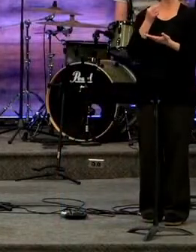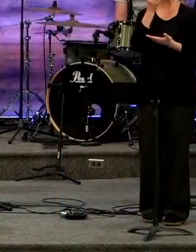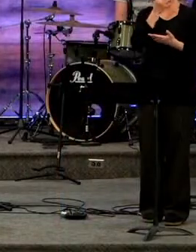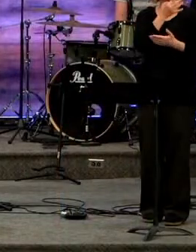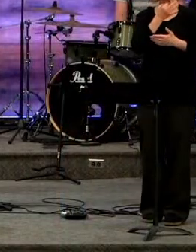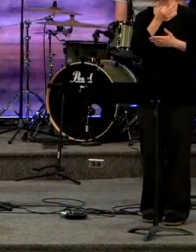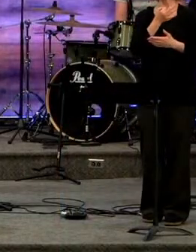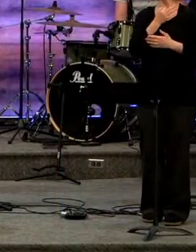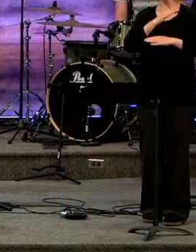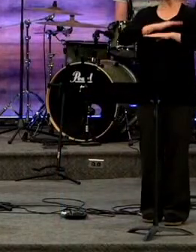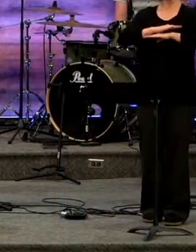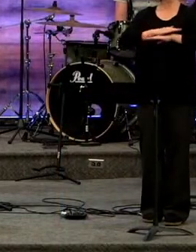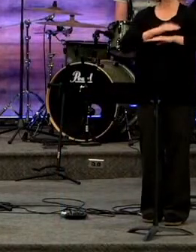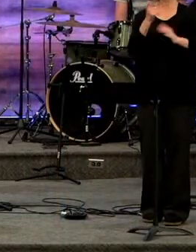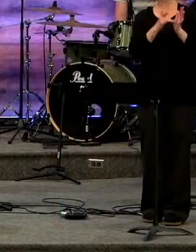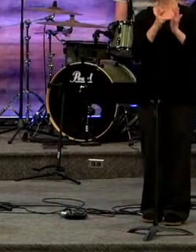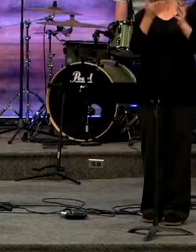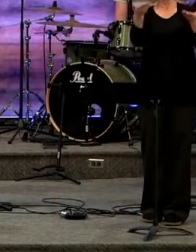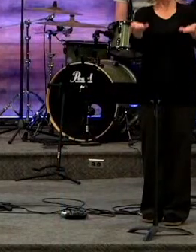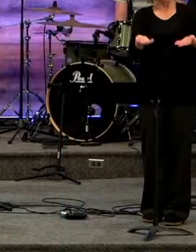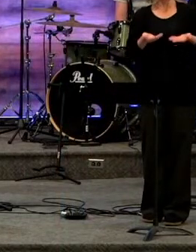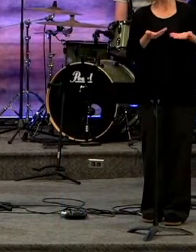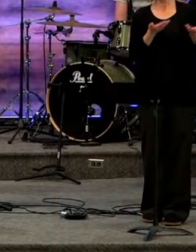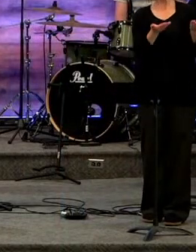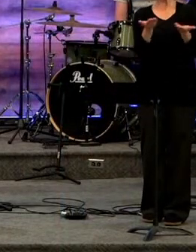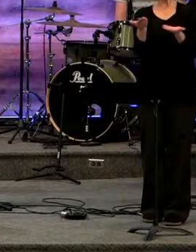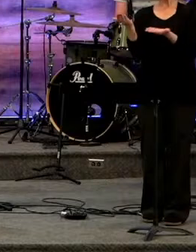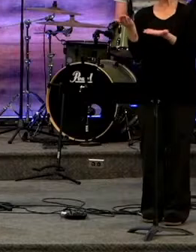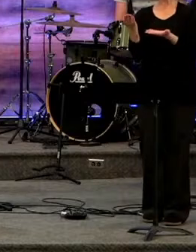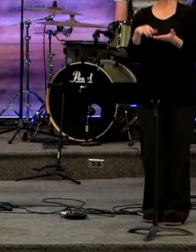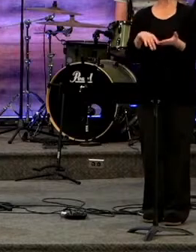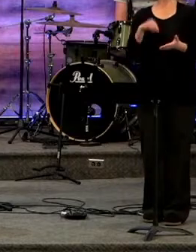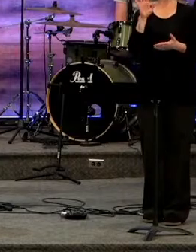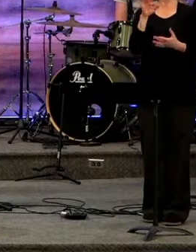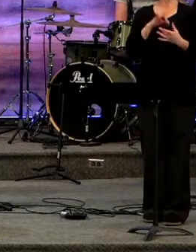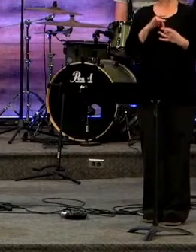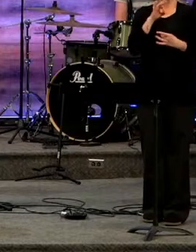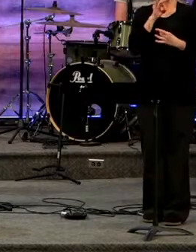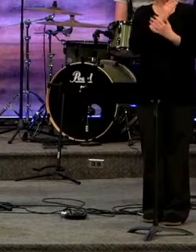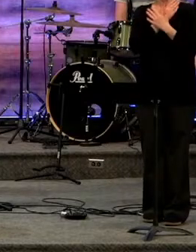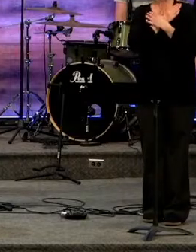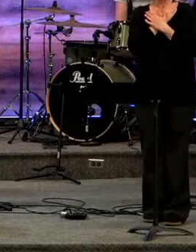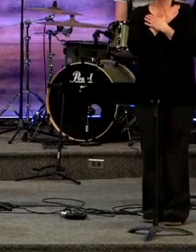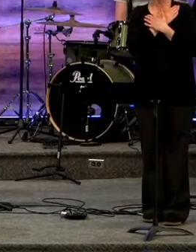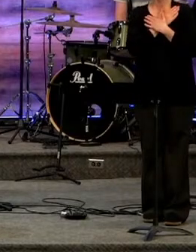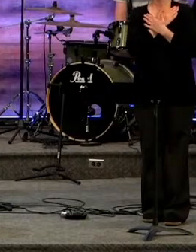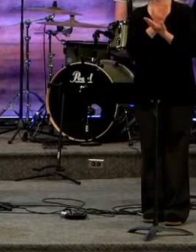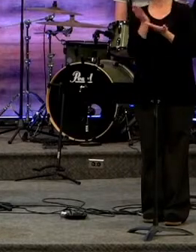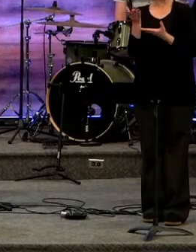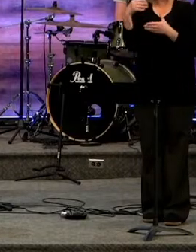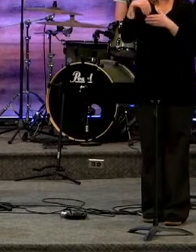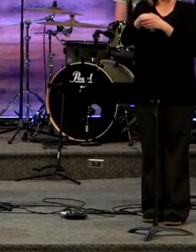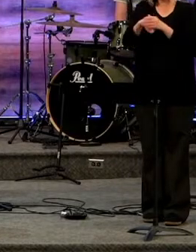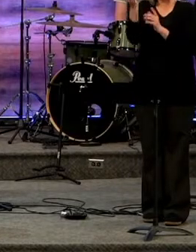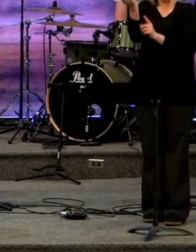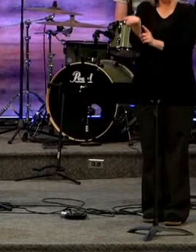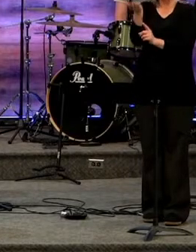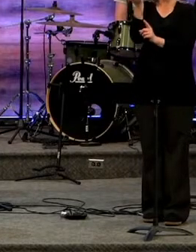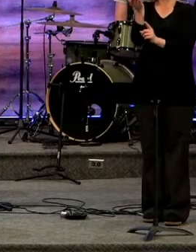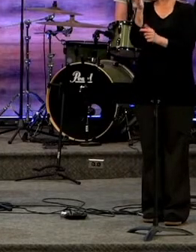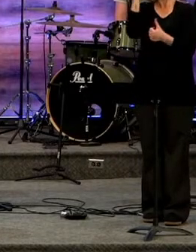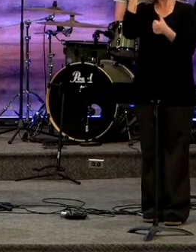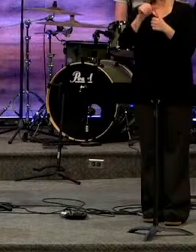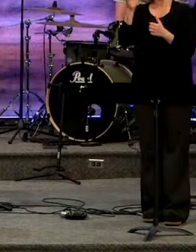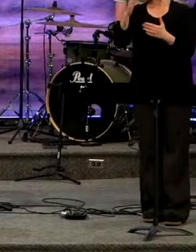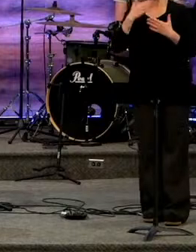where Jesus invites you to find your soul rest in him. By remembering his body